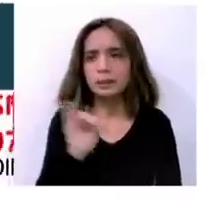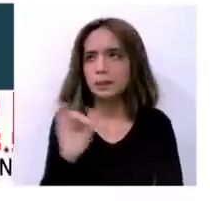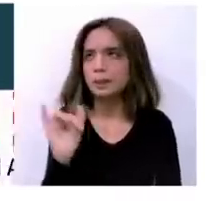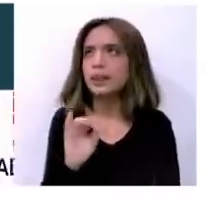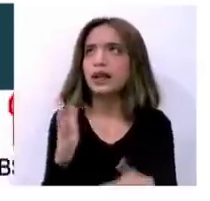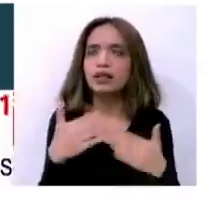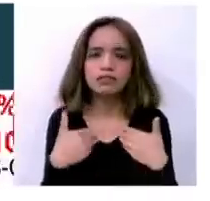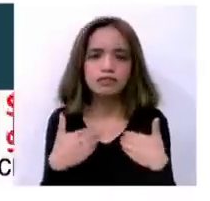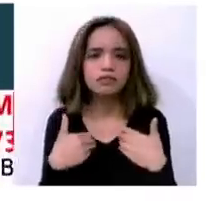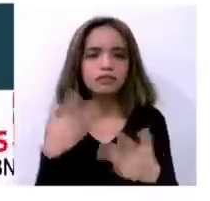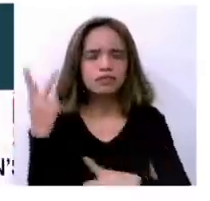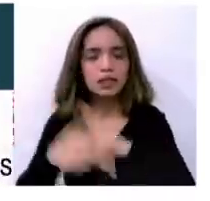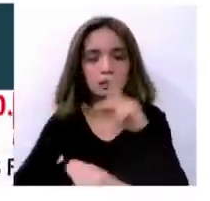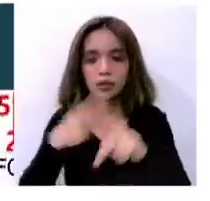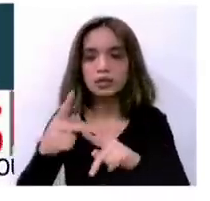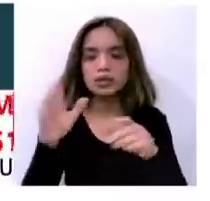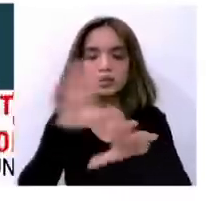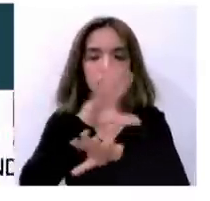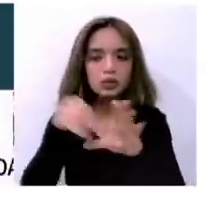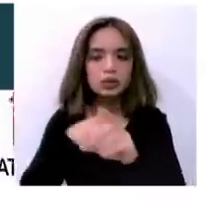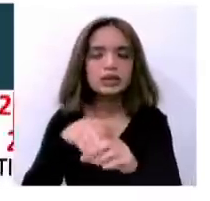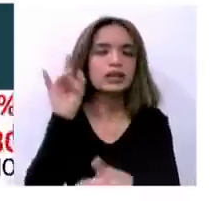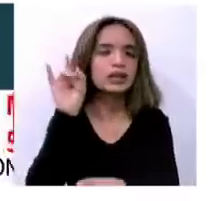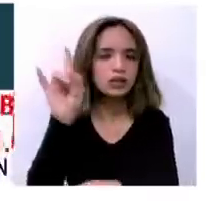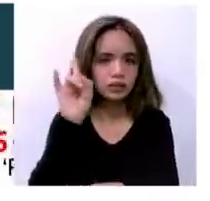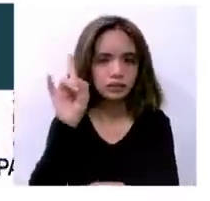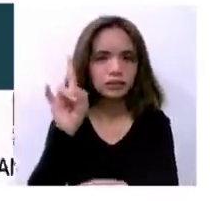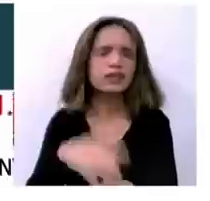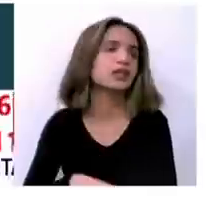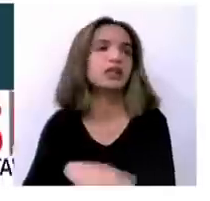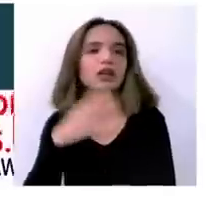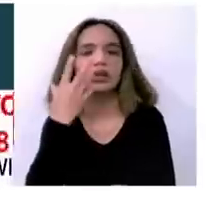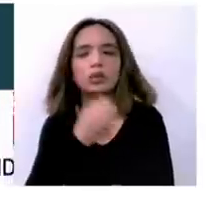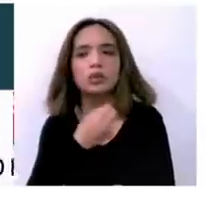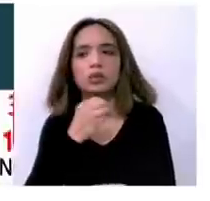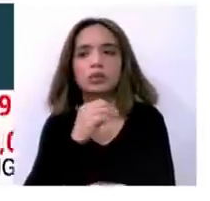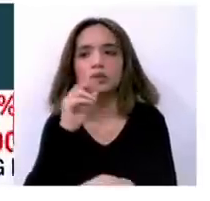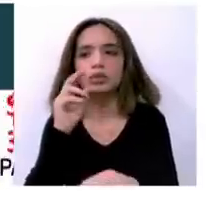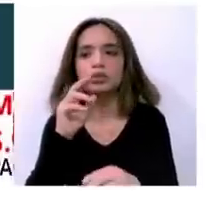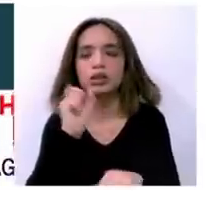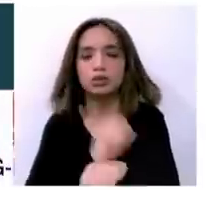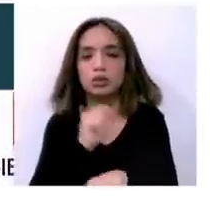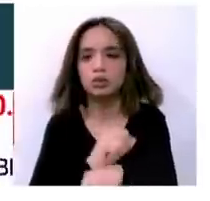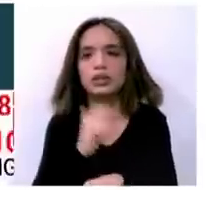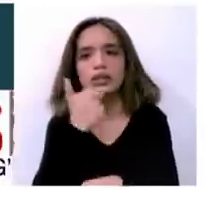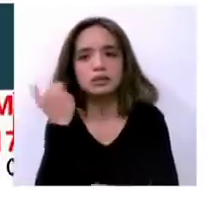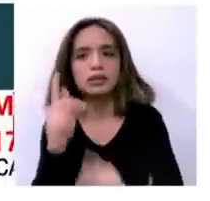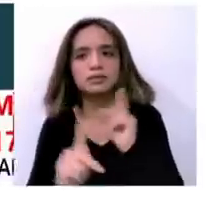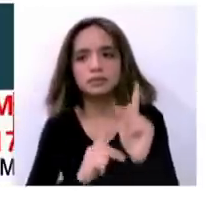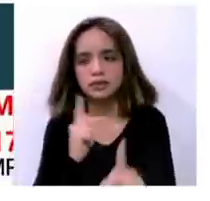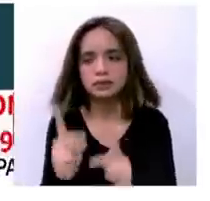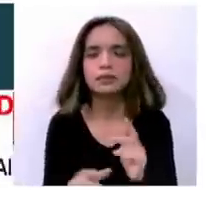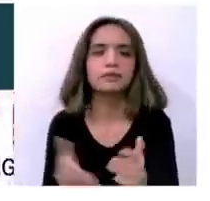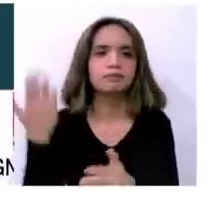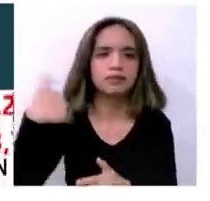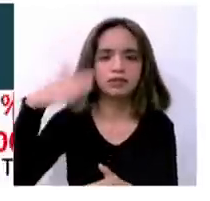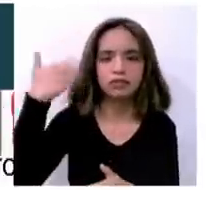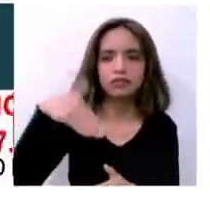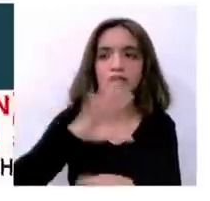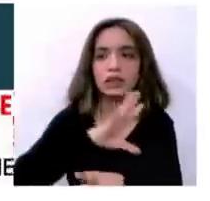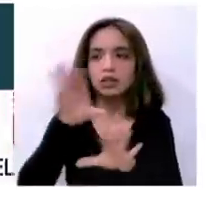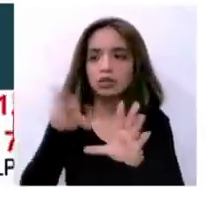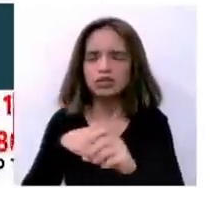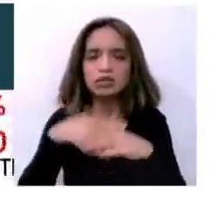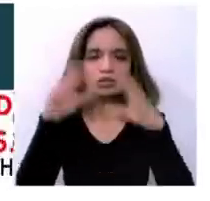have people in our campaign team already who used to work for other principals in the past, no? Including